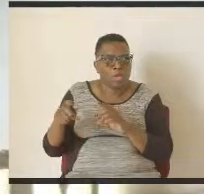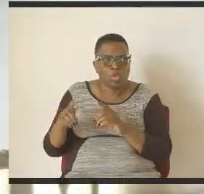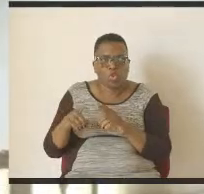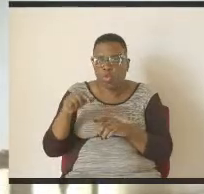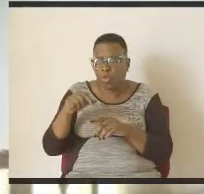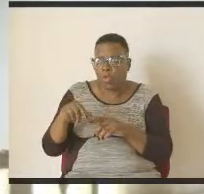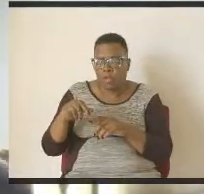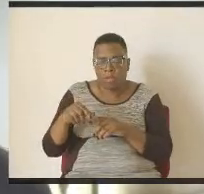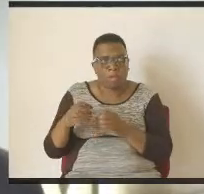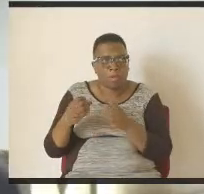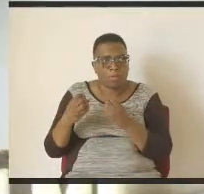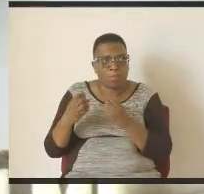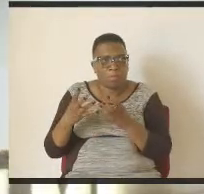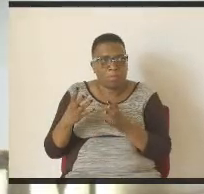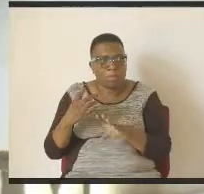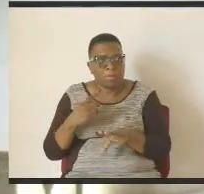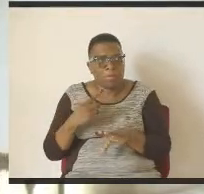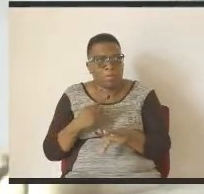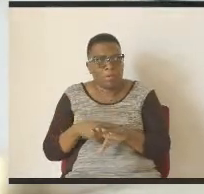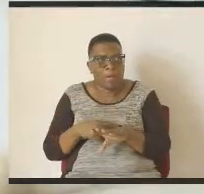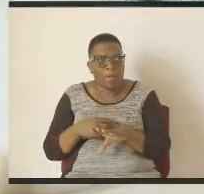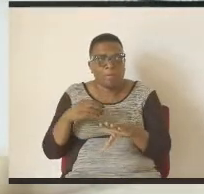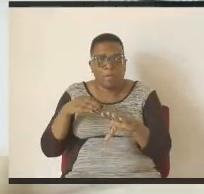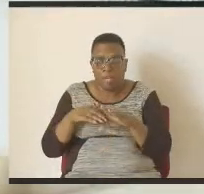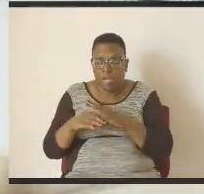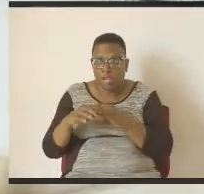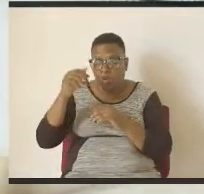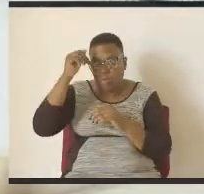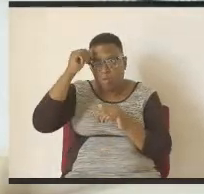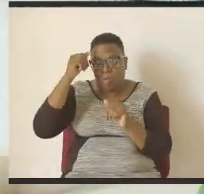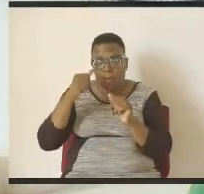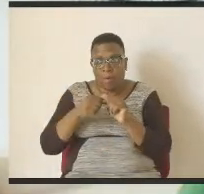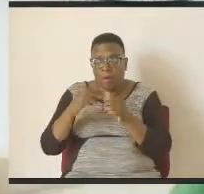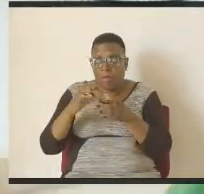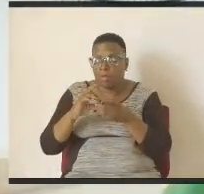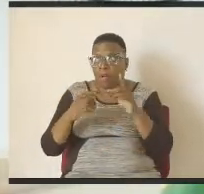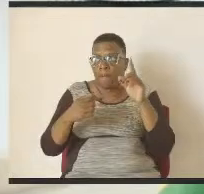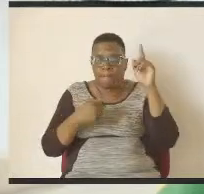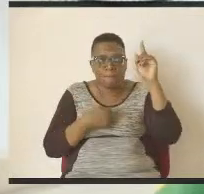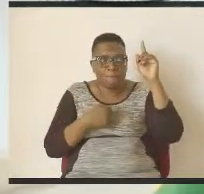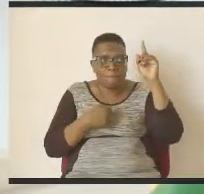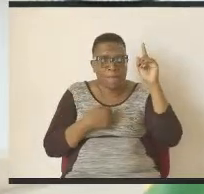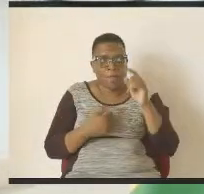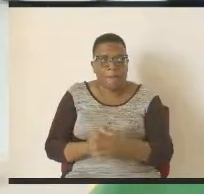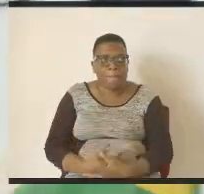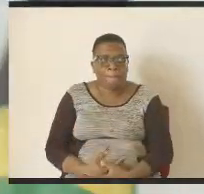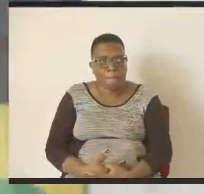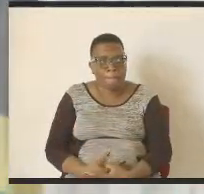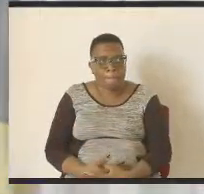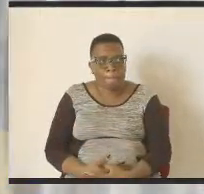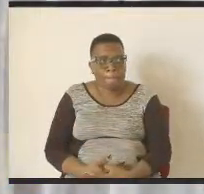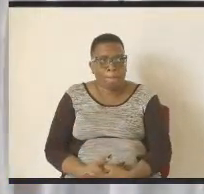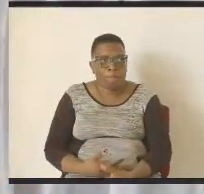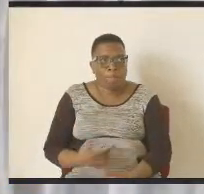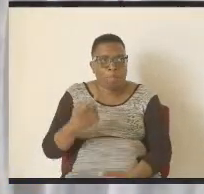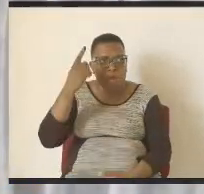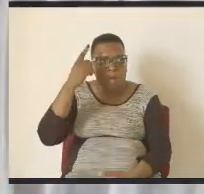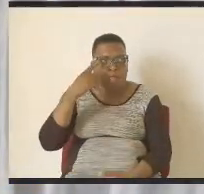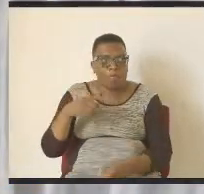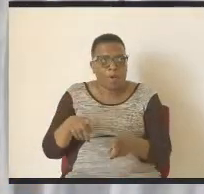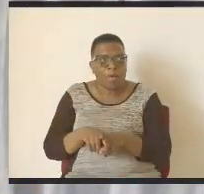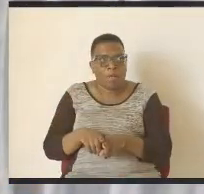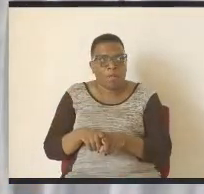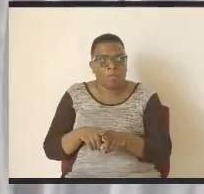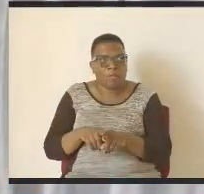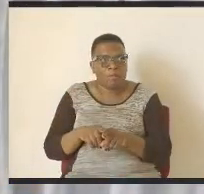often in remembrance of me. For as often as